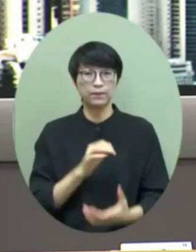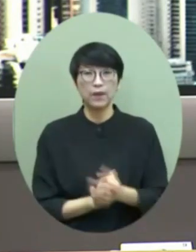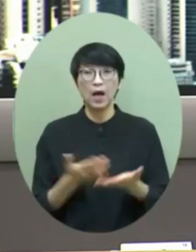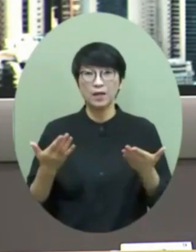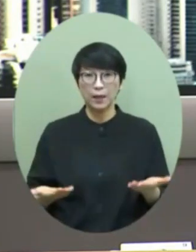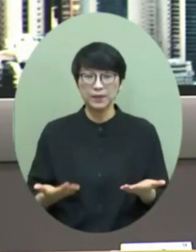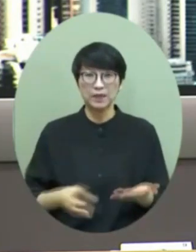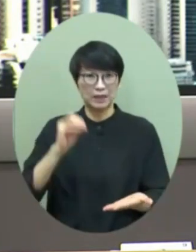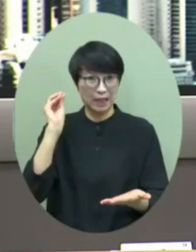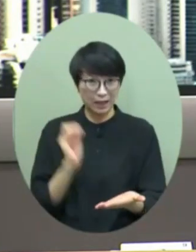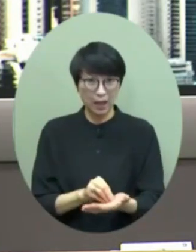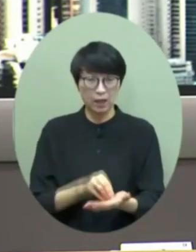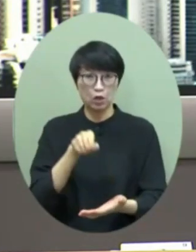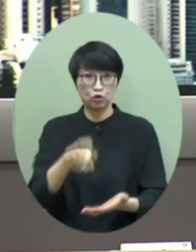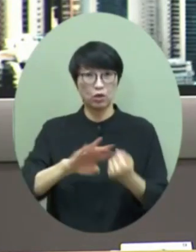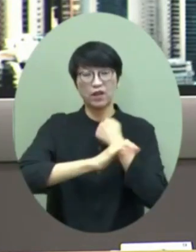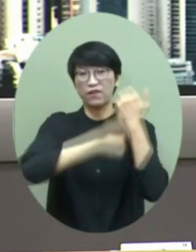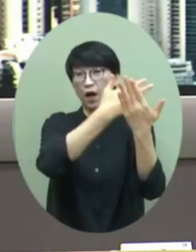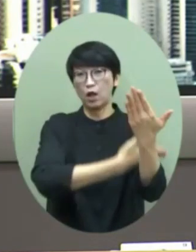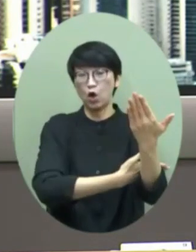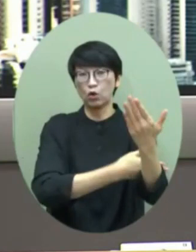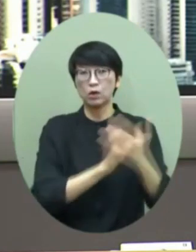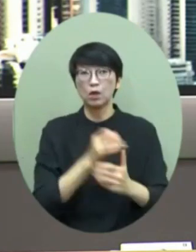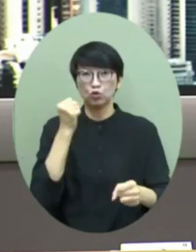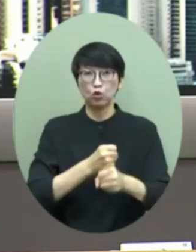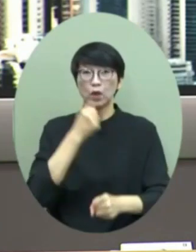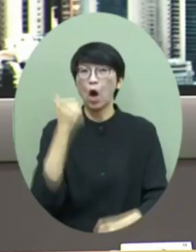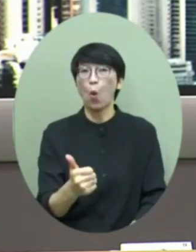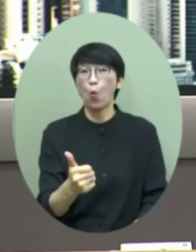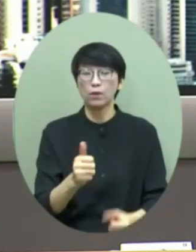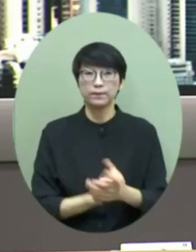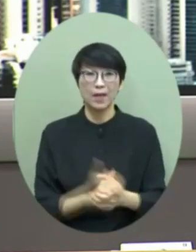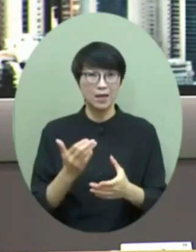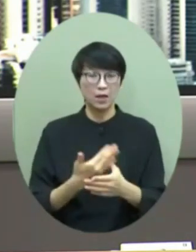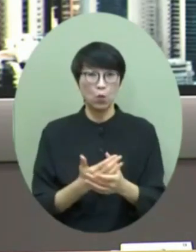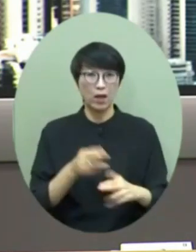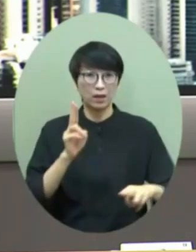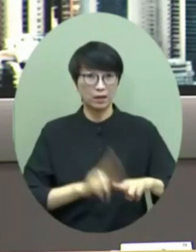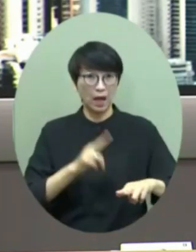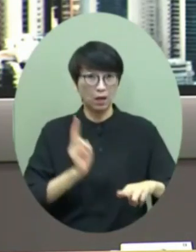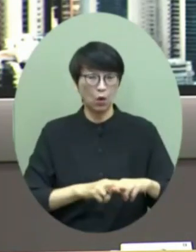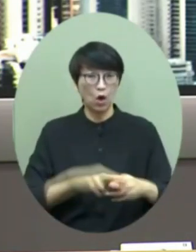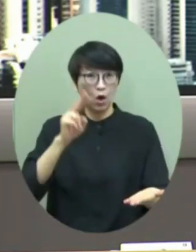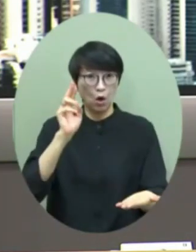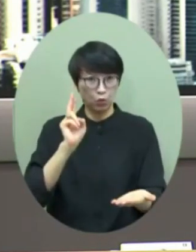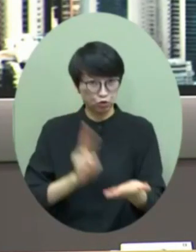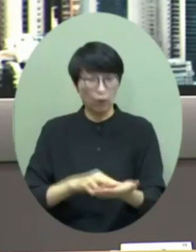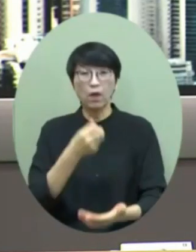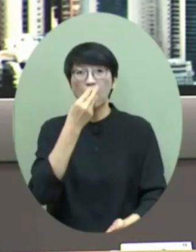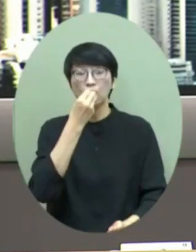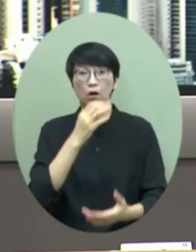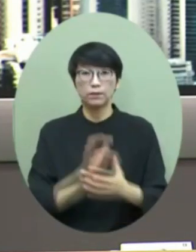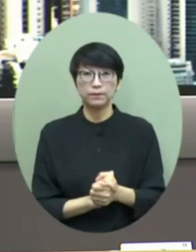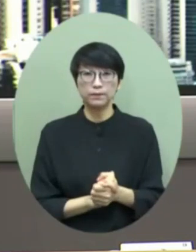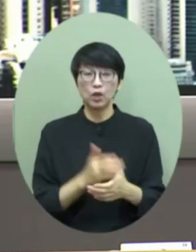handling these cases. So to me, I believe it is important that we